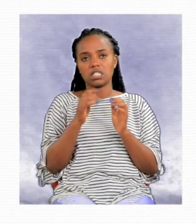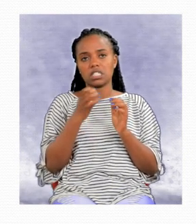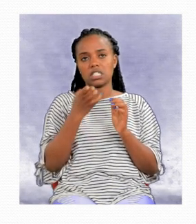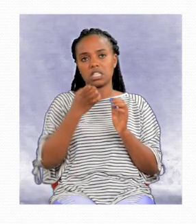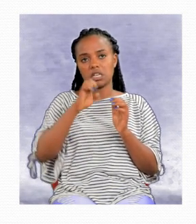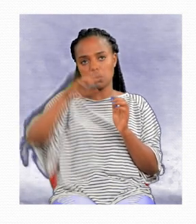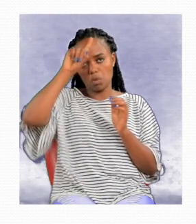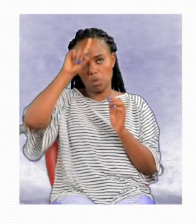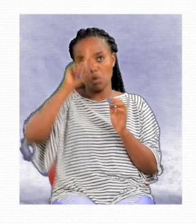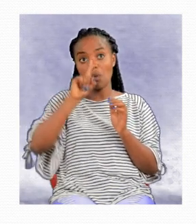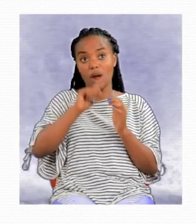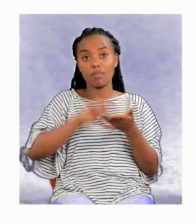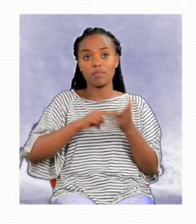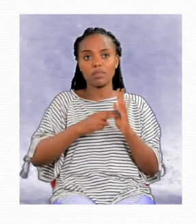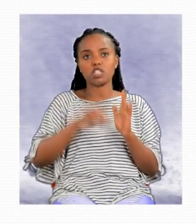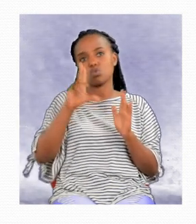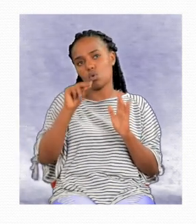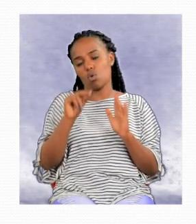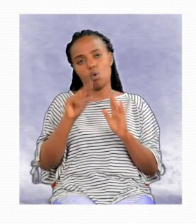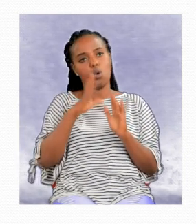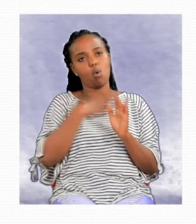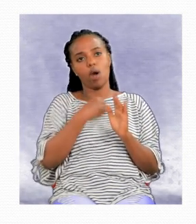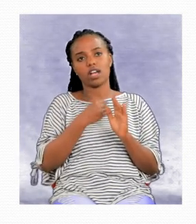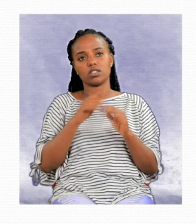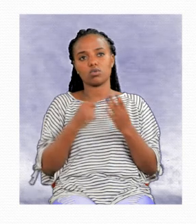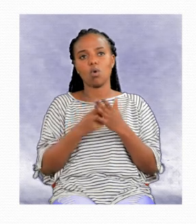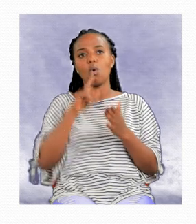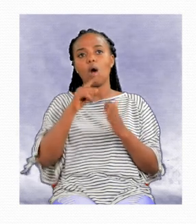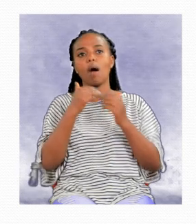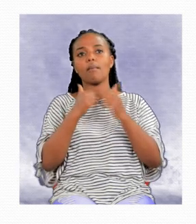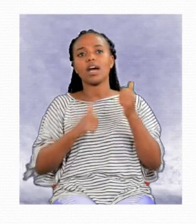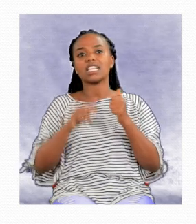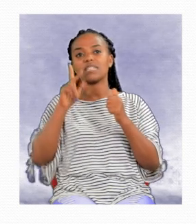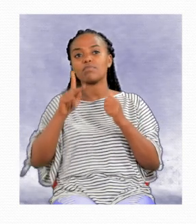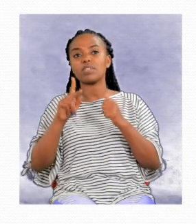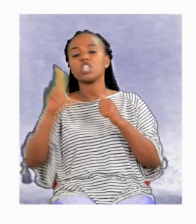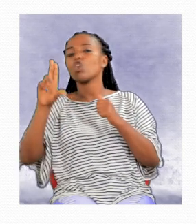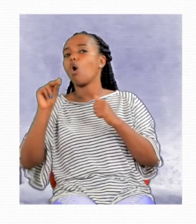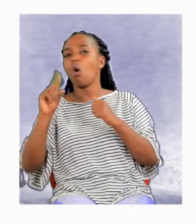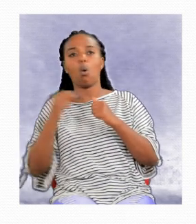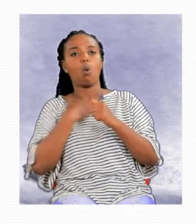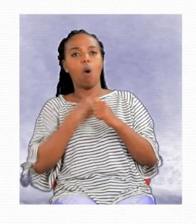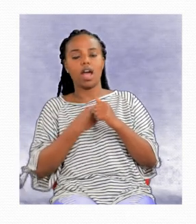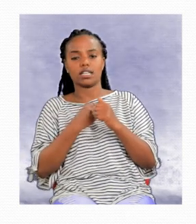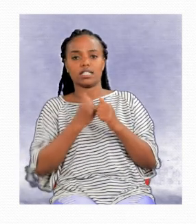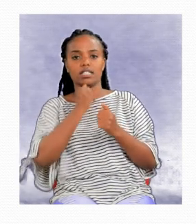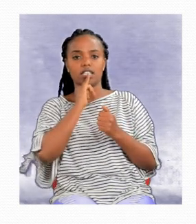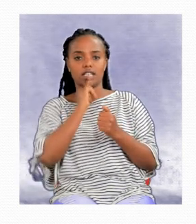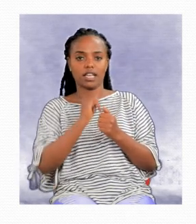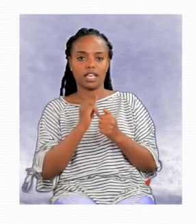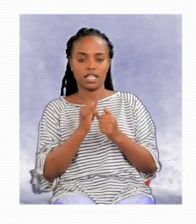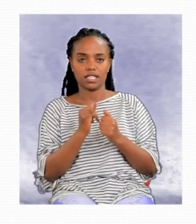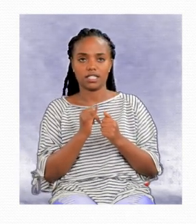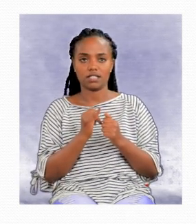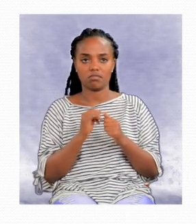Therefore, probability of at least one white is equal to 1 minus probability of no white. Therefore,